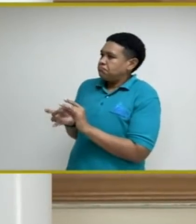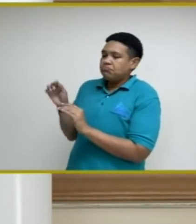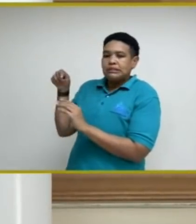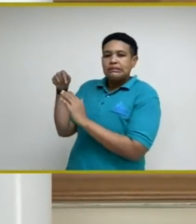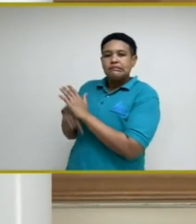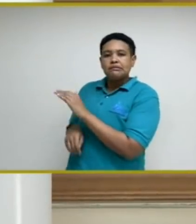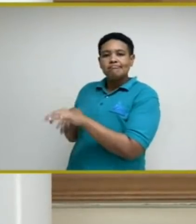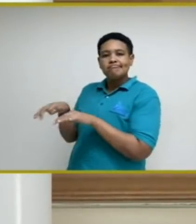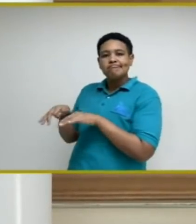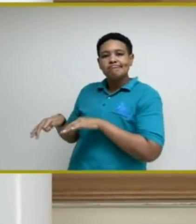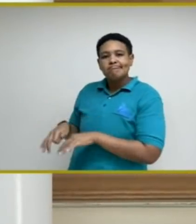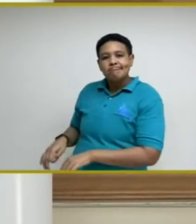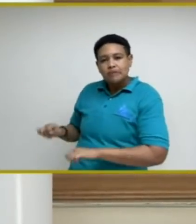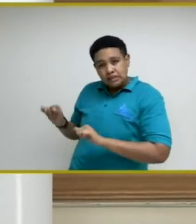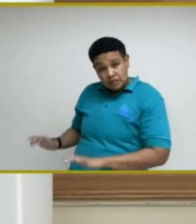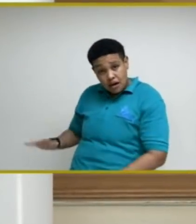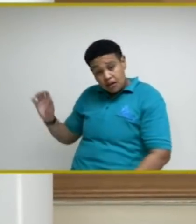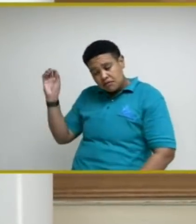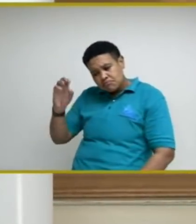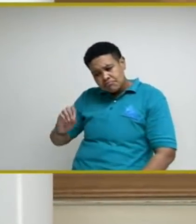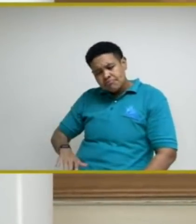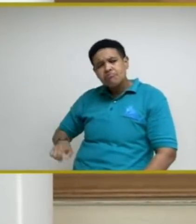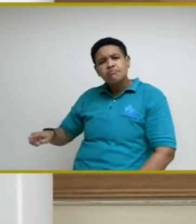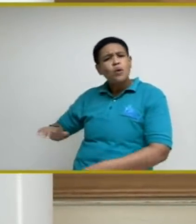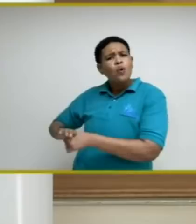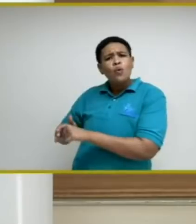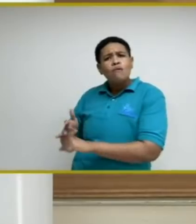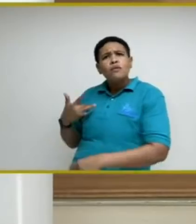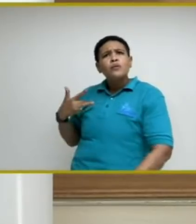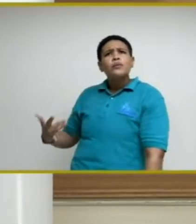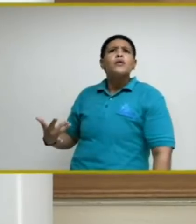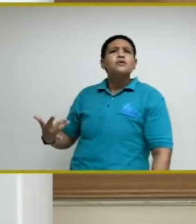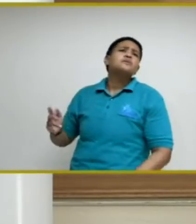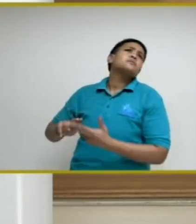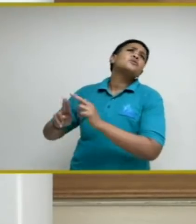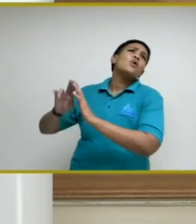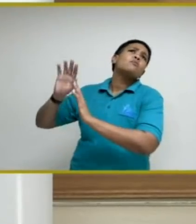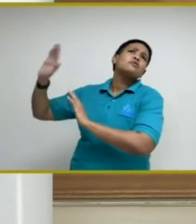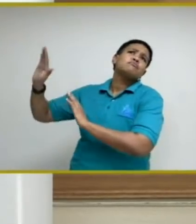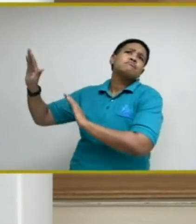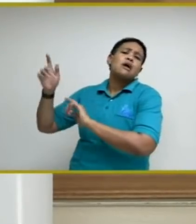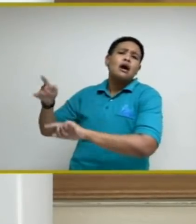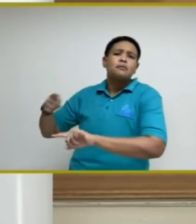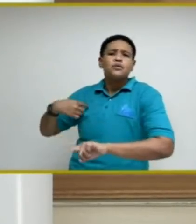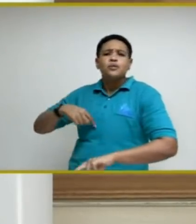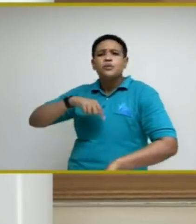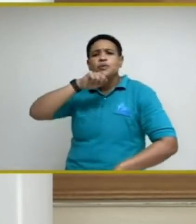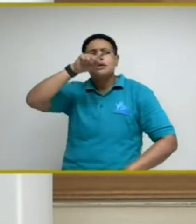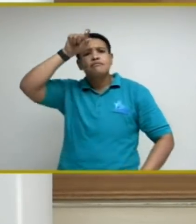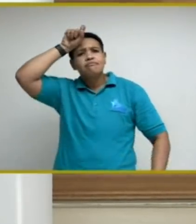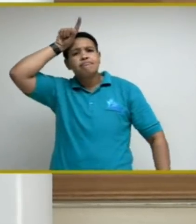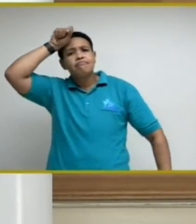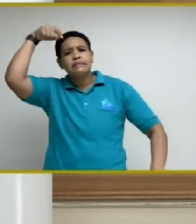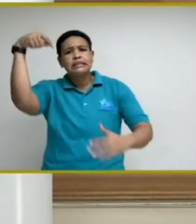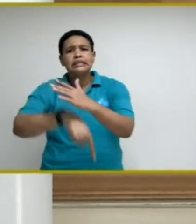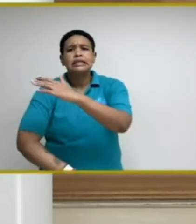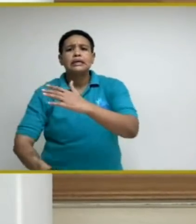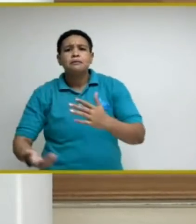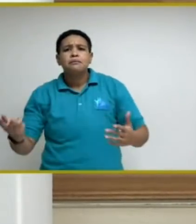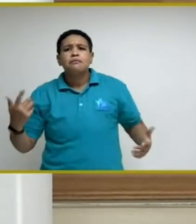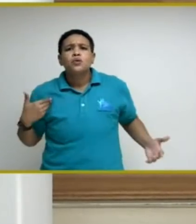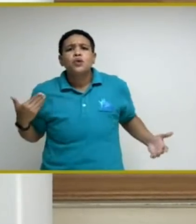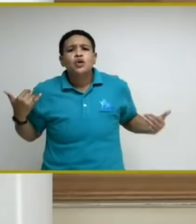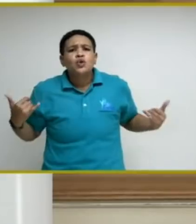particulars on the COVID-19 numbers so that we get an understanding of where we